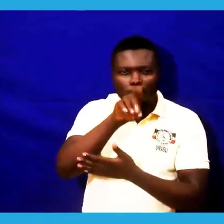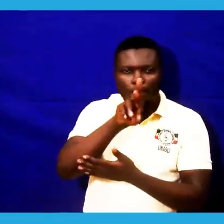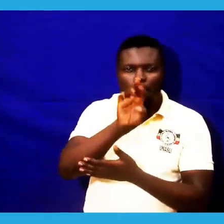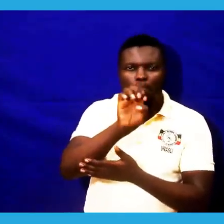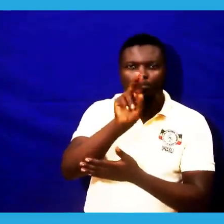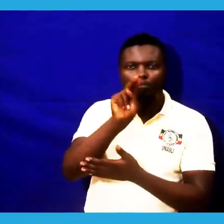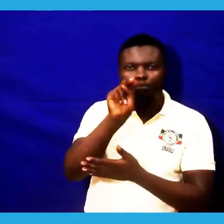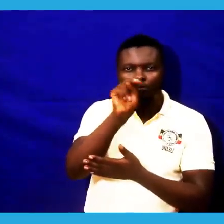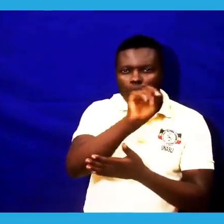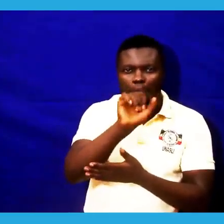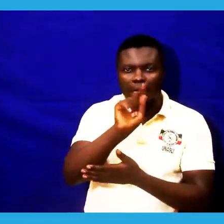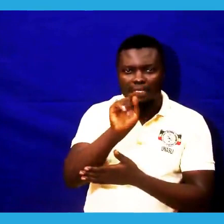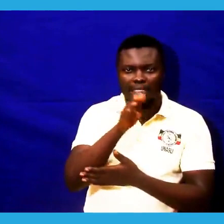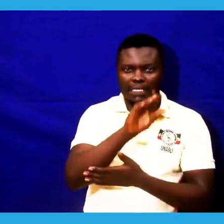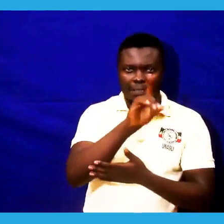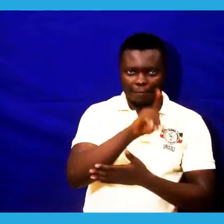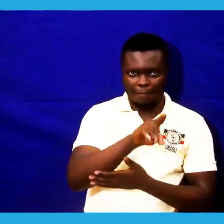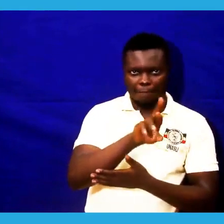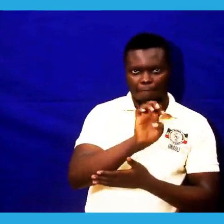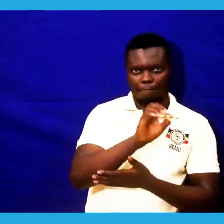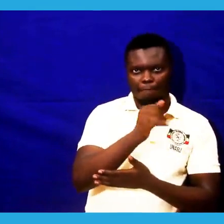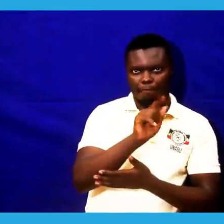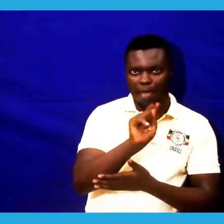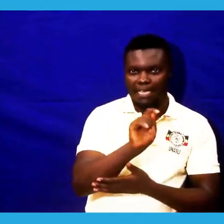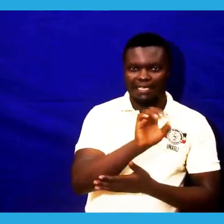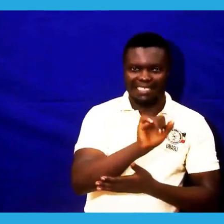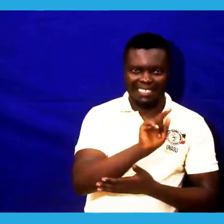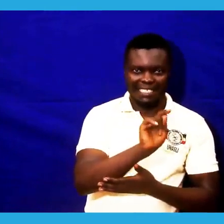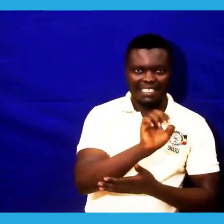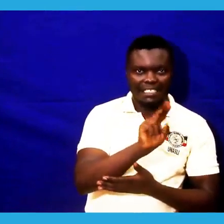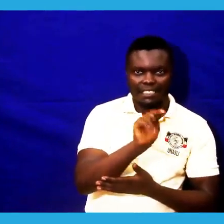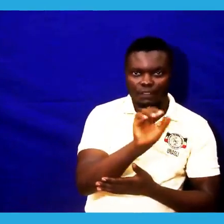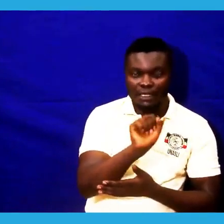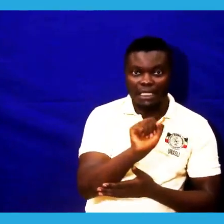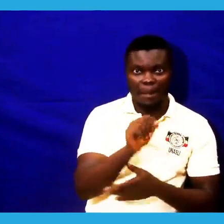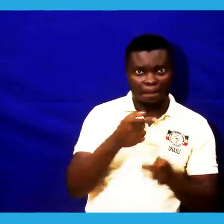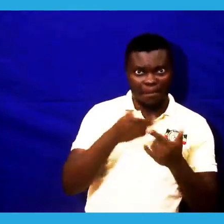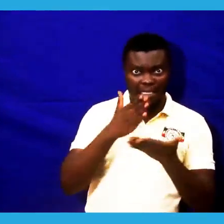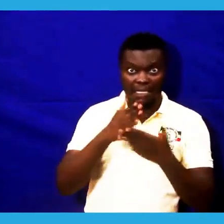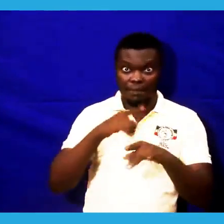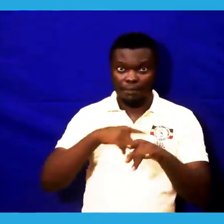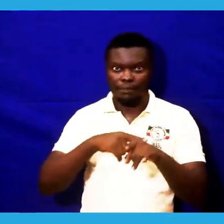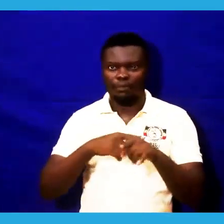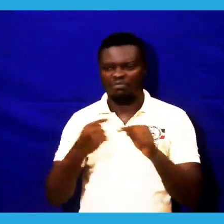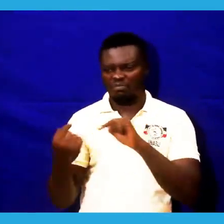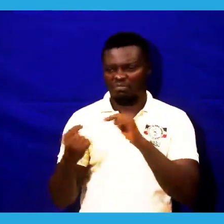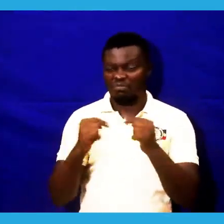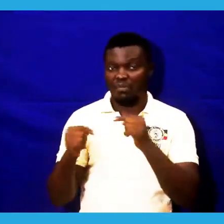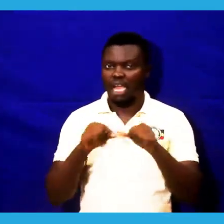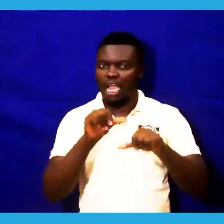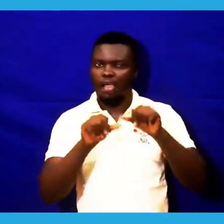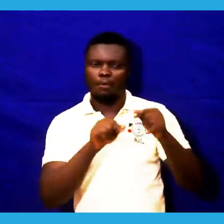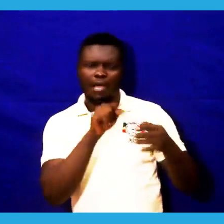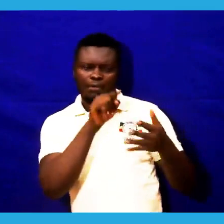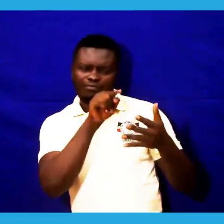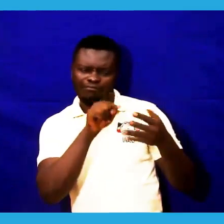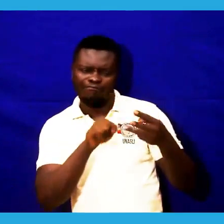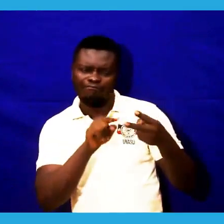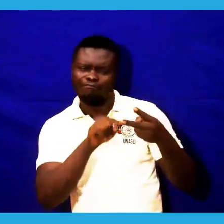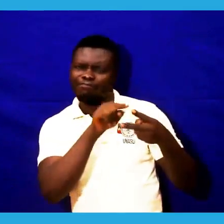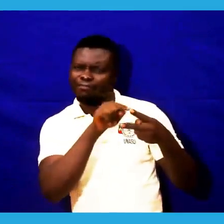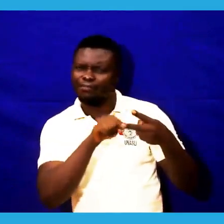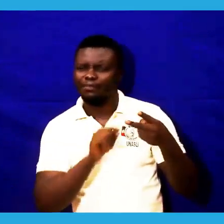For example, we can see an action taking place. Then, after a time, we may talk about